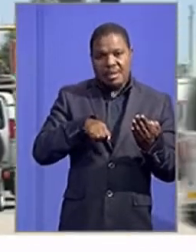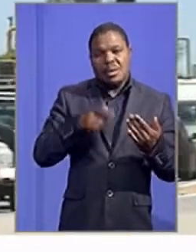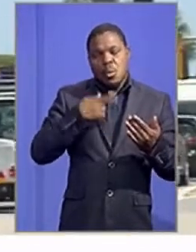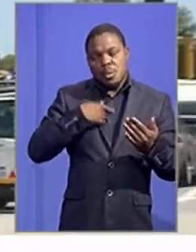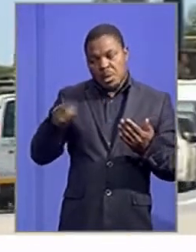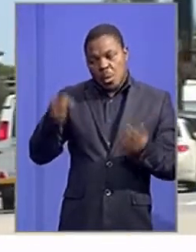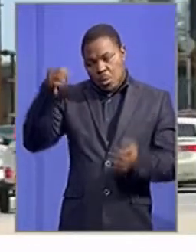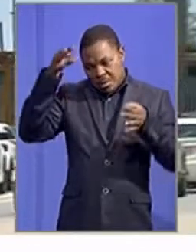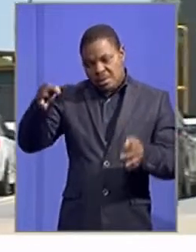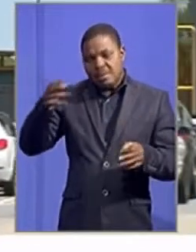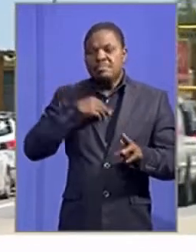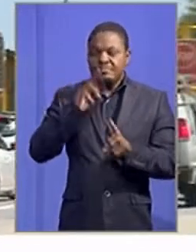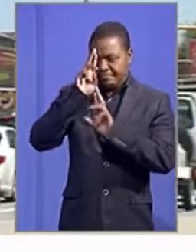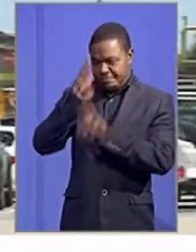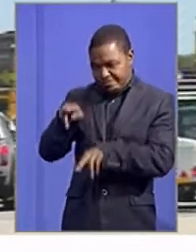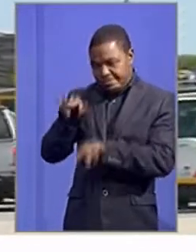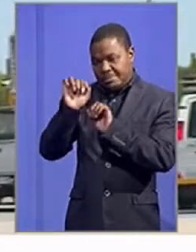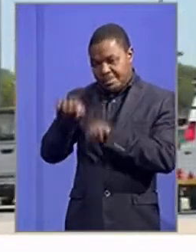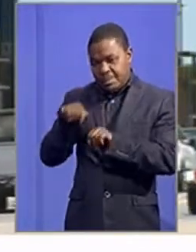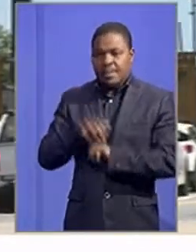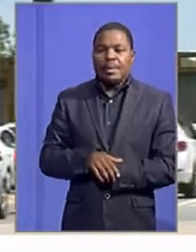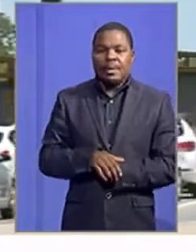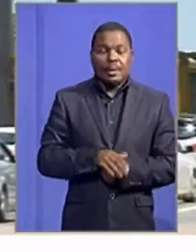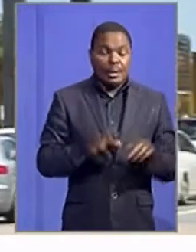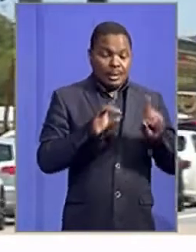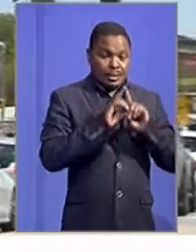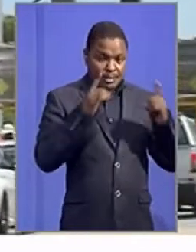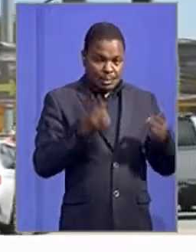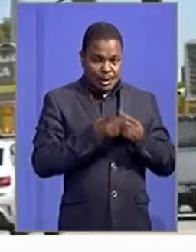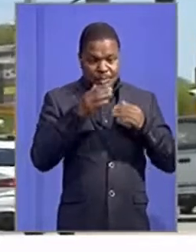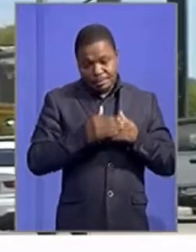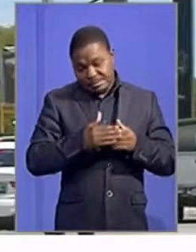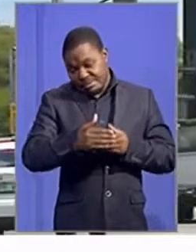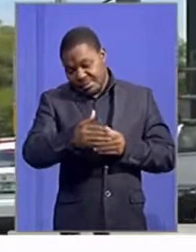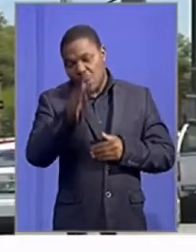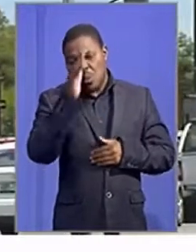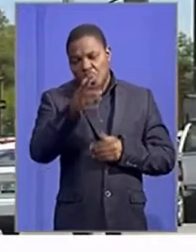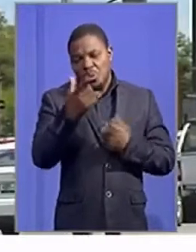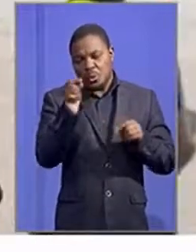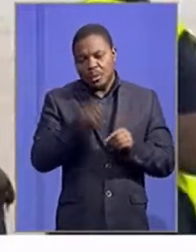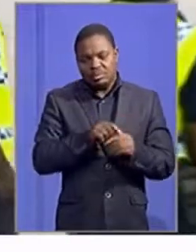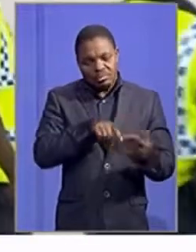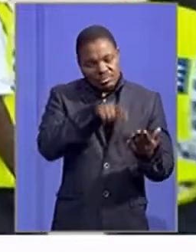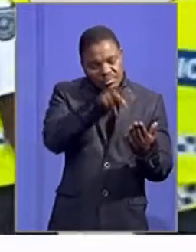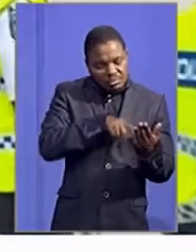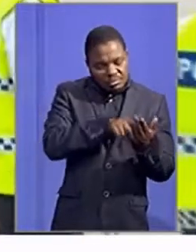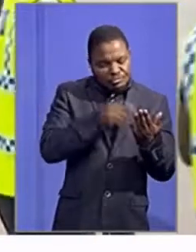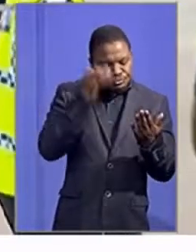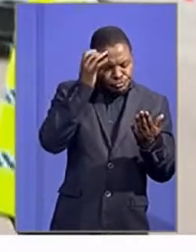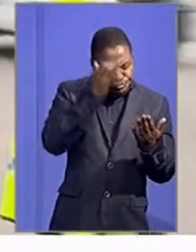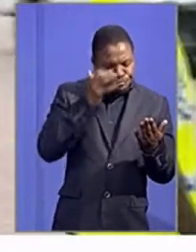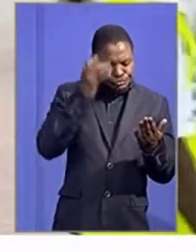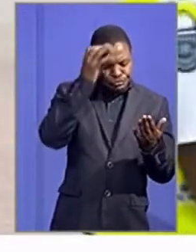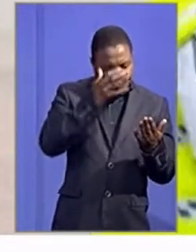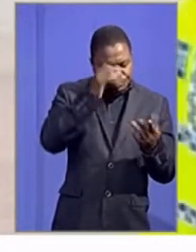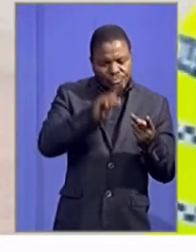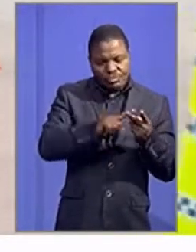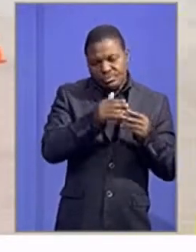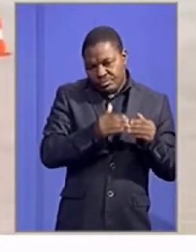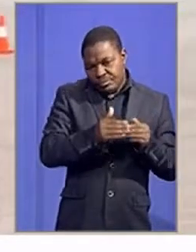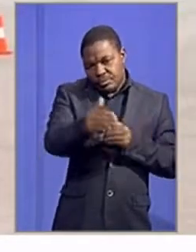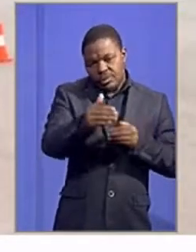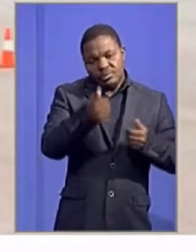of the court. As a department, going forward, we are going to study the judgments and we will indeed consult